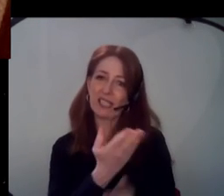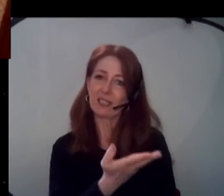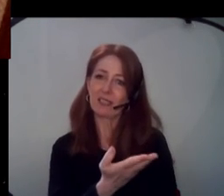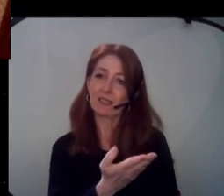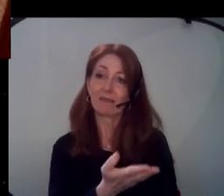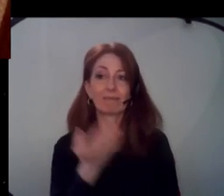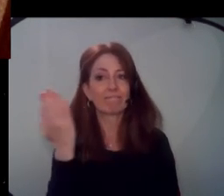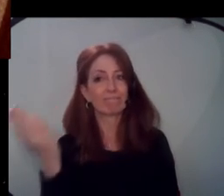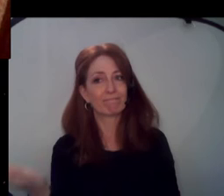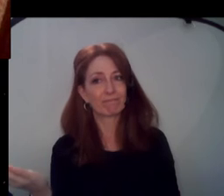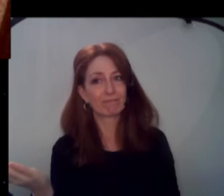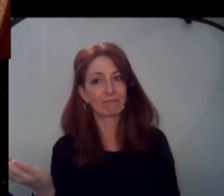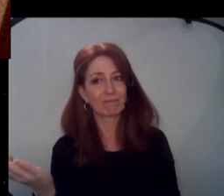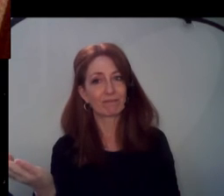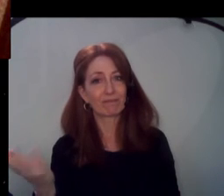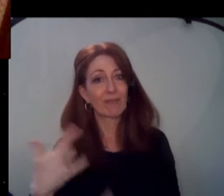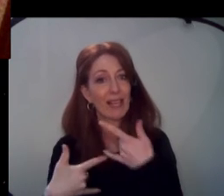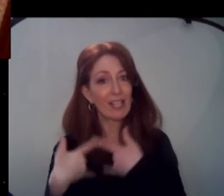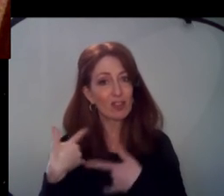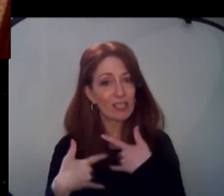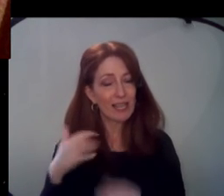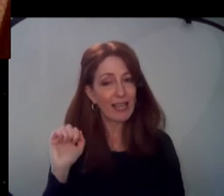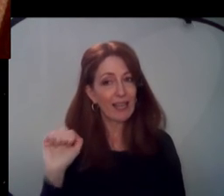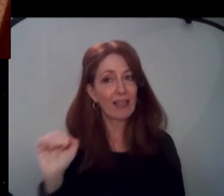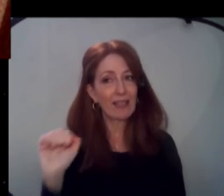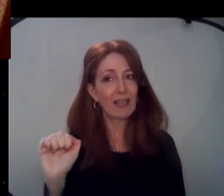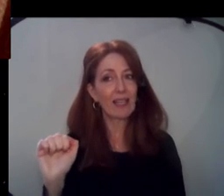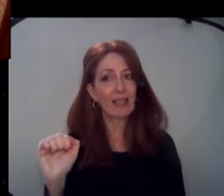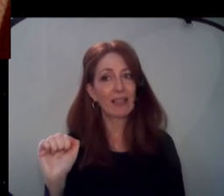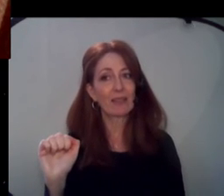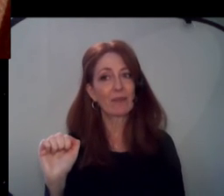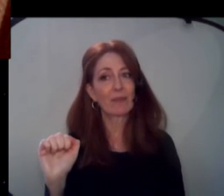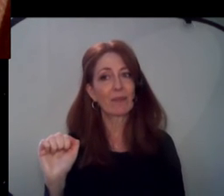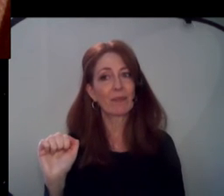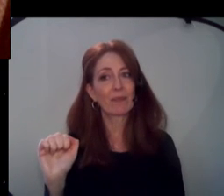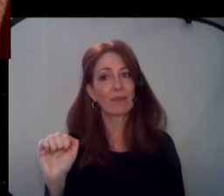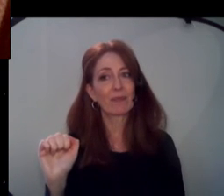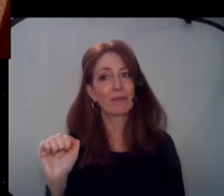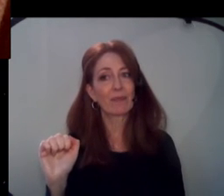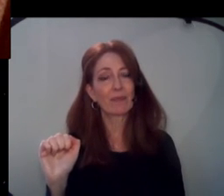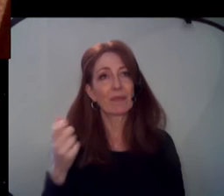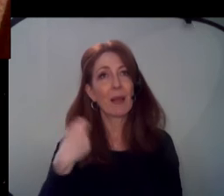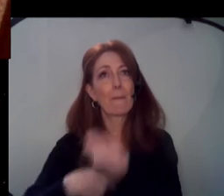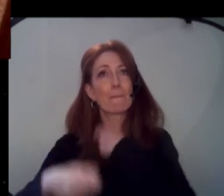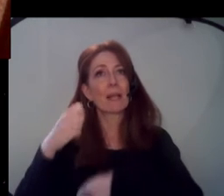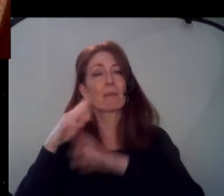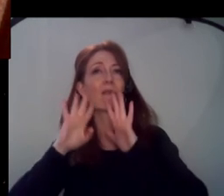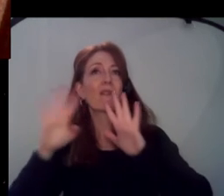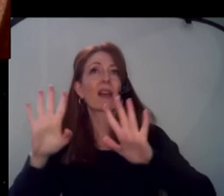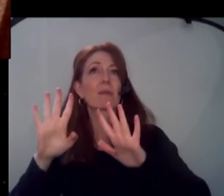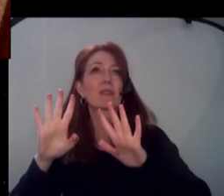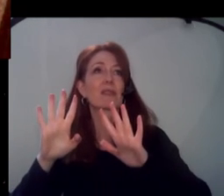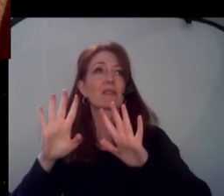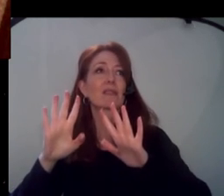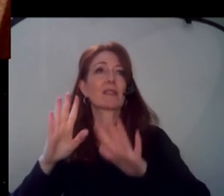here, I think what's so interesting about Artemisia, as with a number of her nudes that Catherine mentioned, she becomes quite famous for them, quite in demand